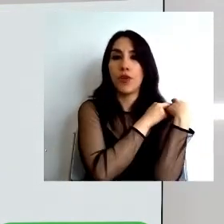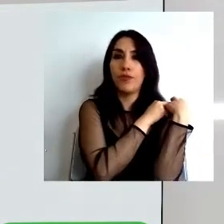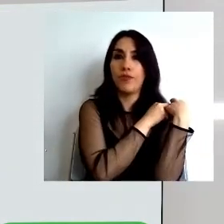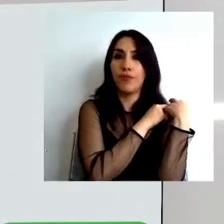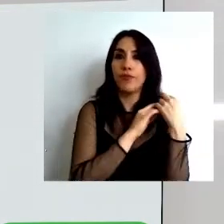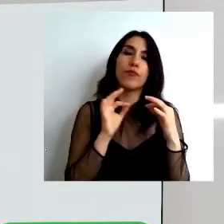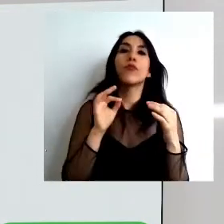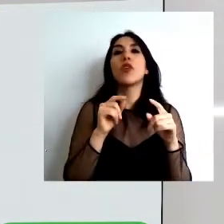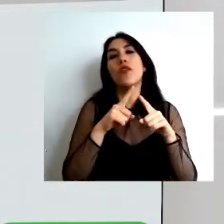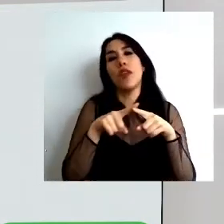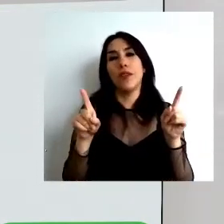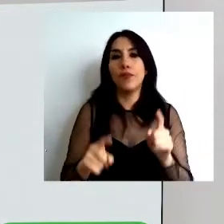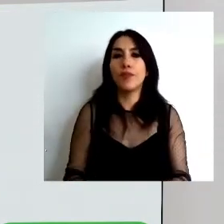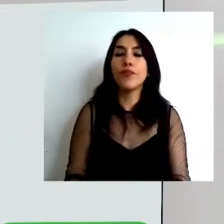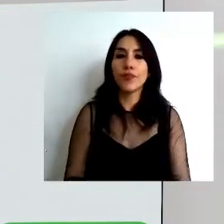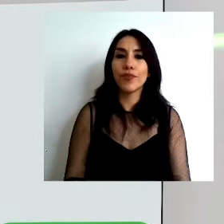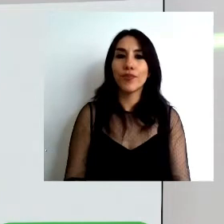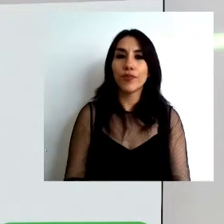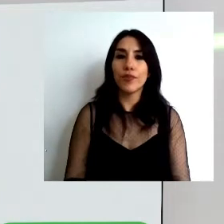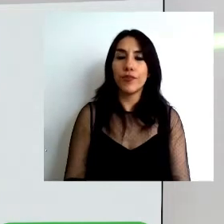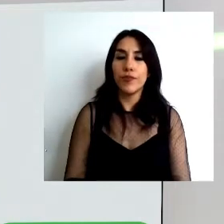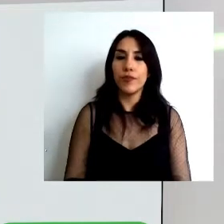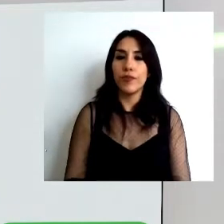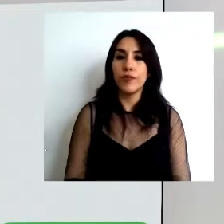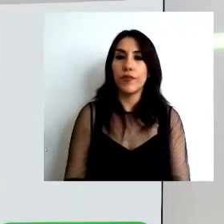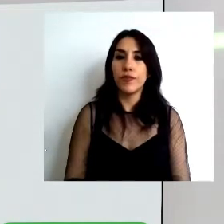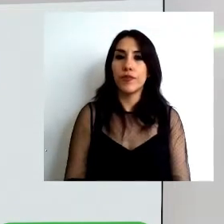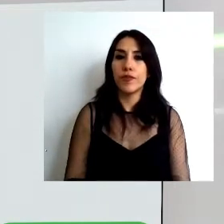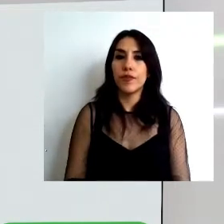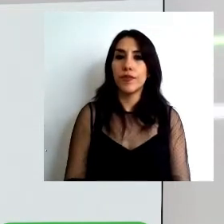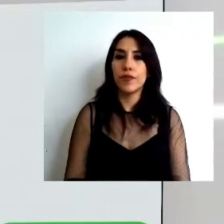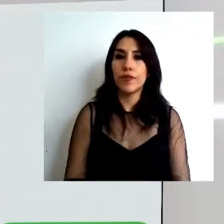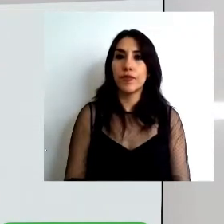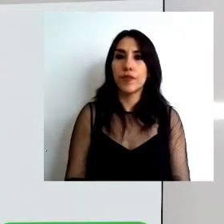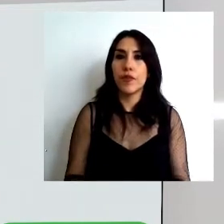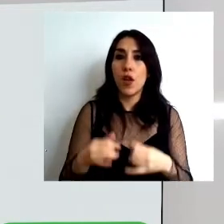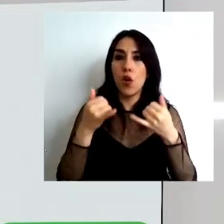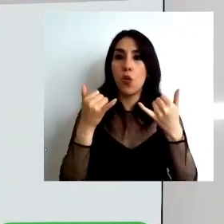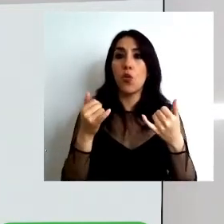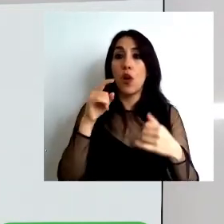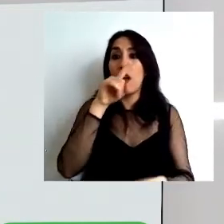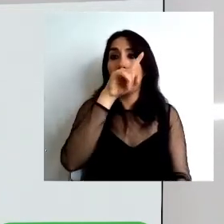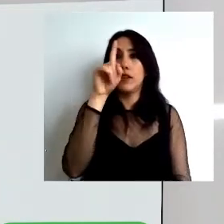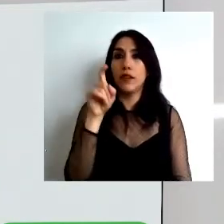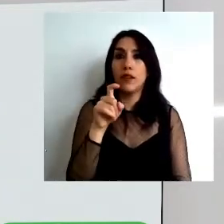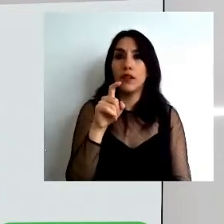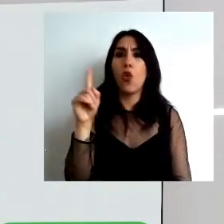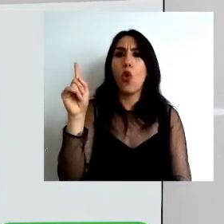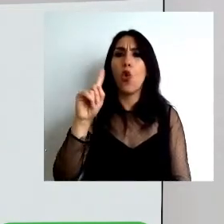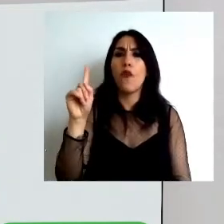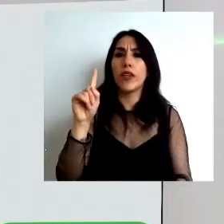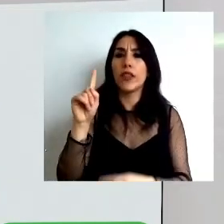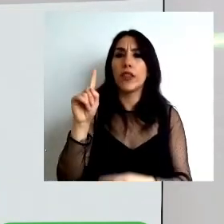Apologies for that. The question on where to transfer is sounds pretty obvious, but it's not an easy one to define. So